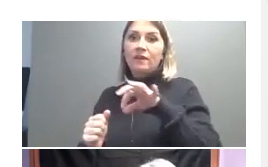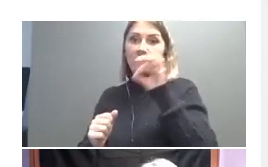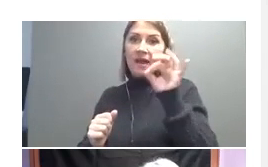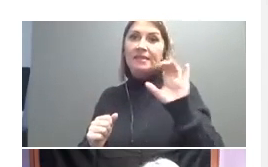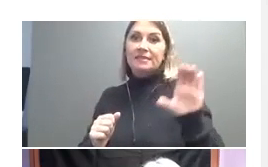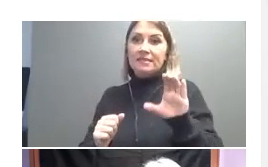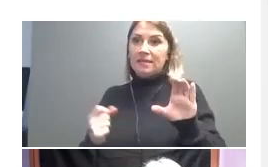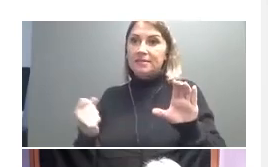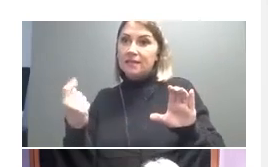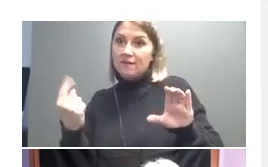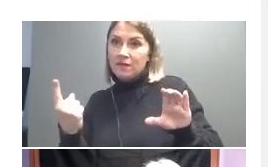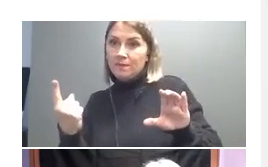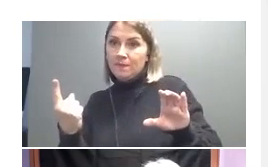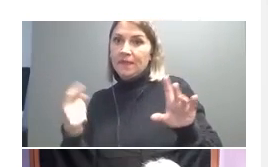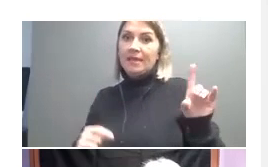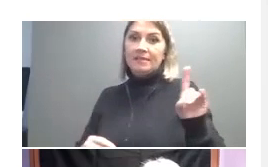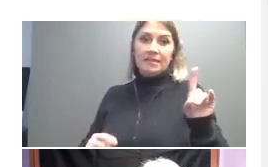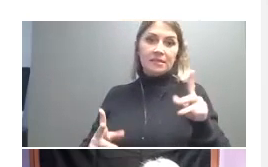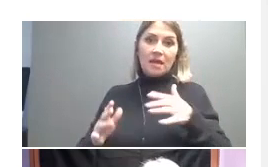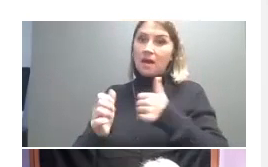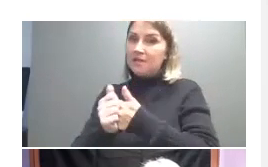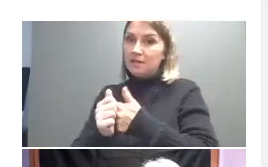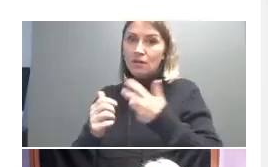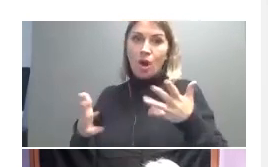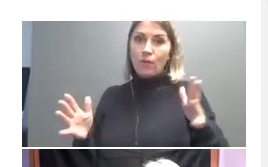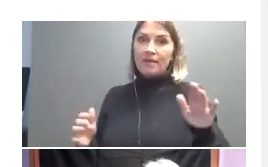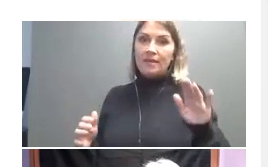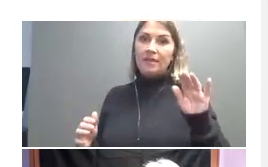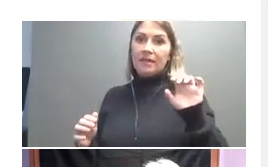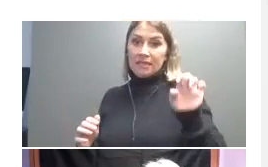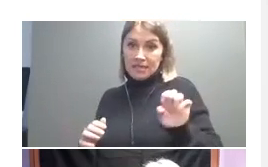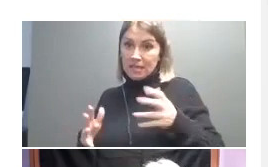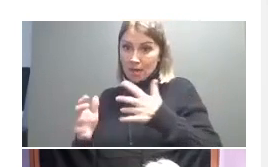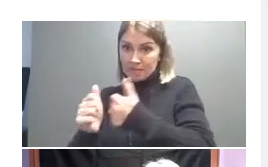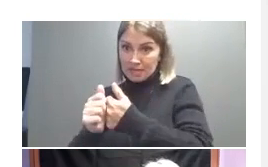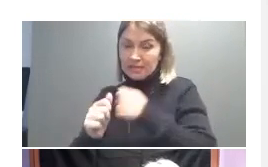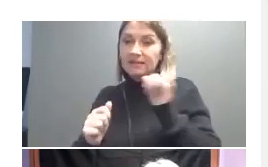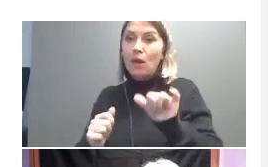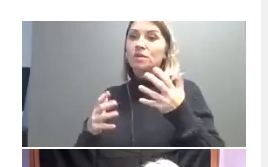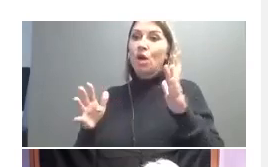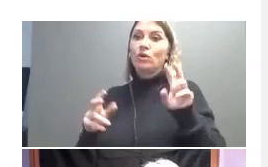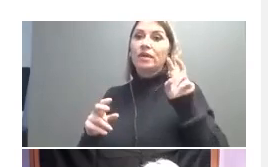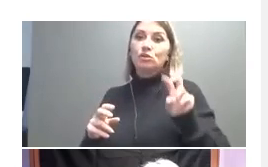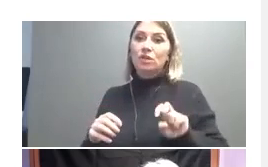of 11. D is not updated. We already updated E, and that was our iteration 4.